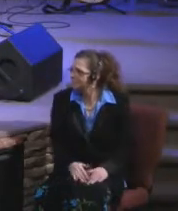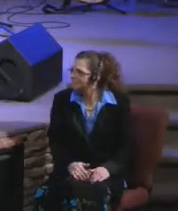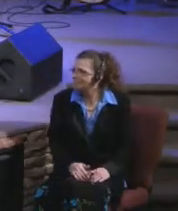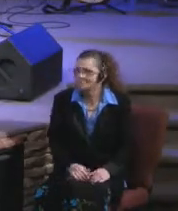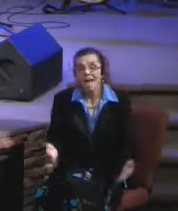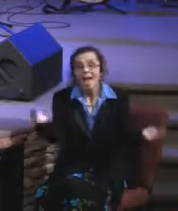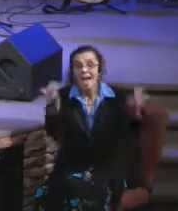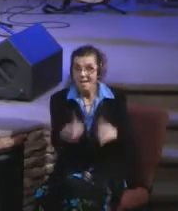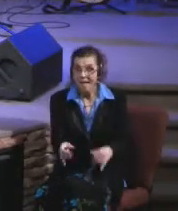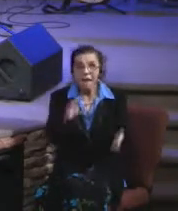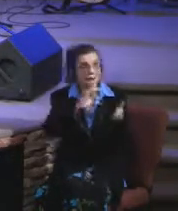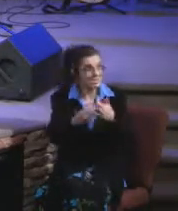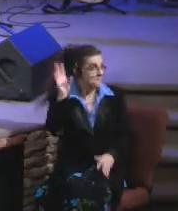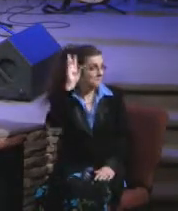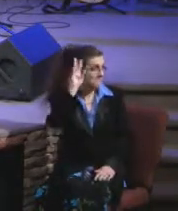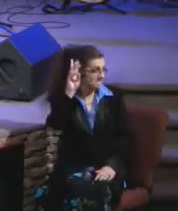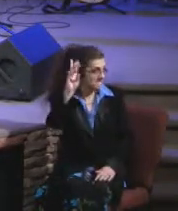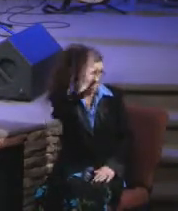Now, chapter 7.